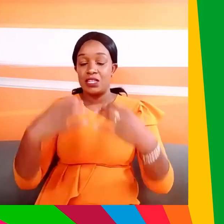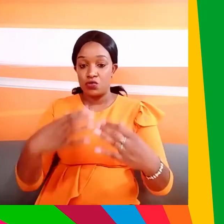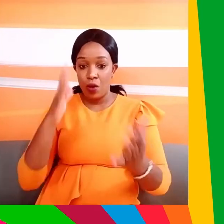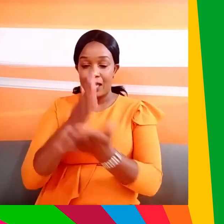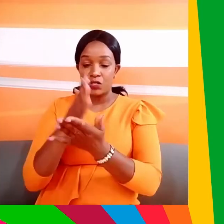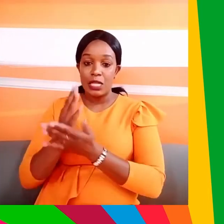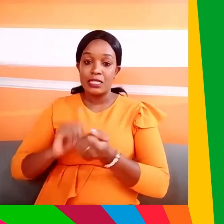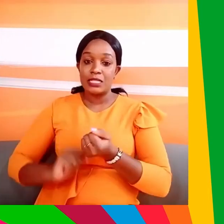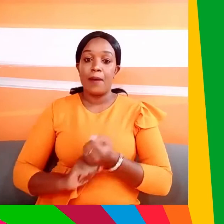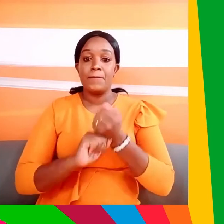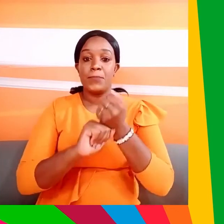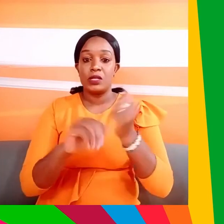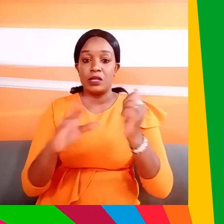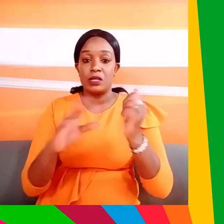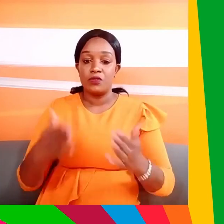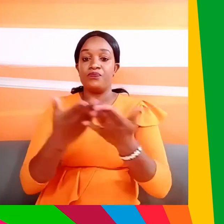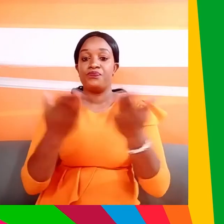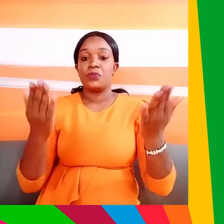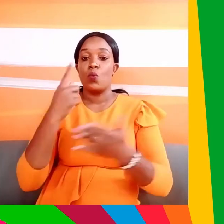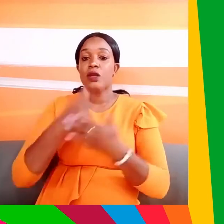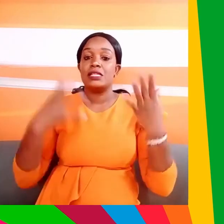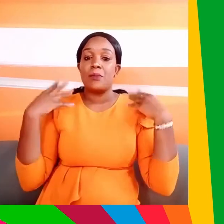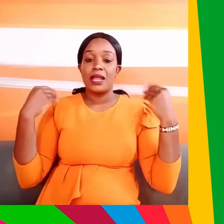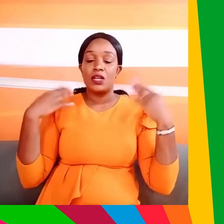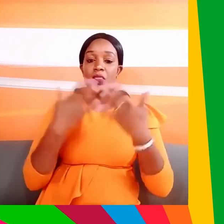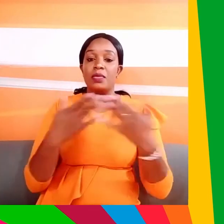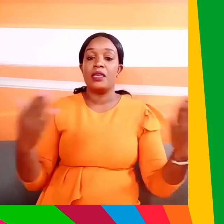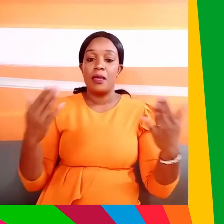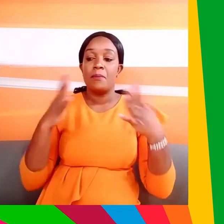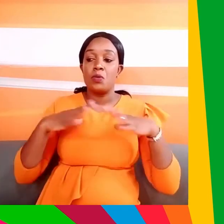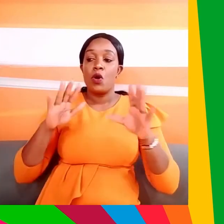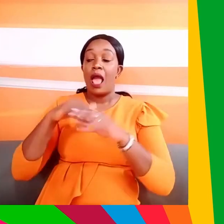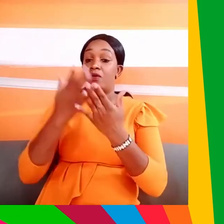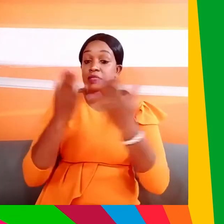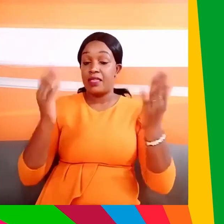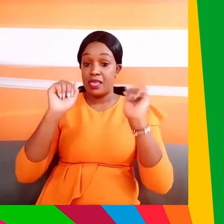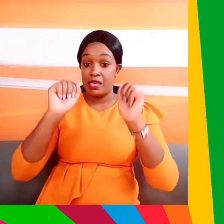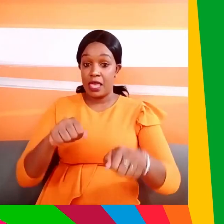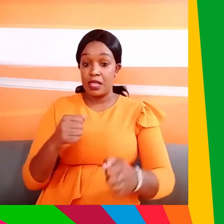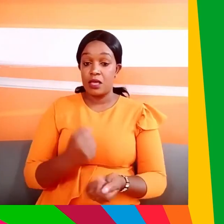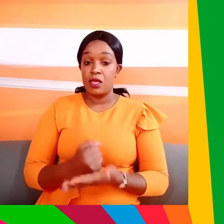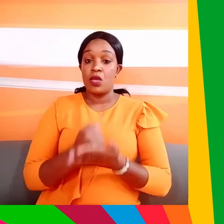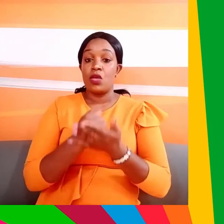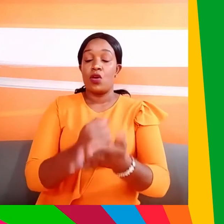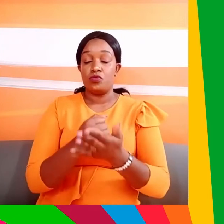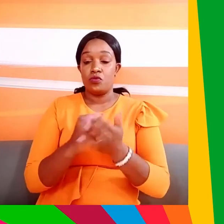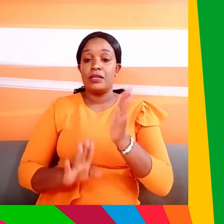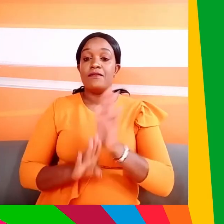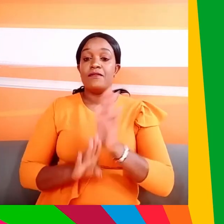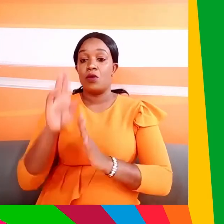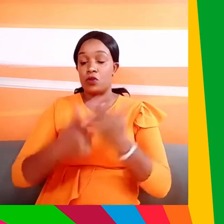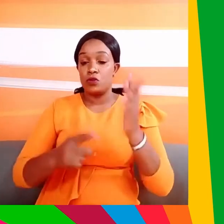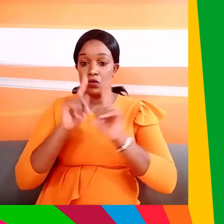and amplify these efforts? What is a practical thing everybody out there can do right now to help advance the goals you're talking about? Well, I think